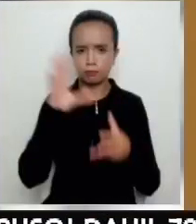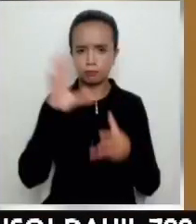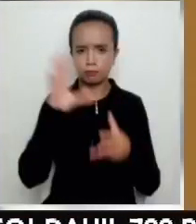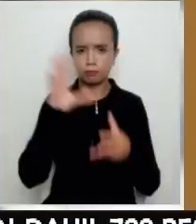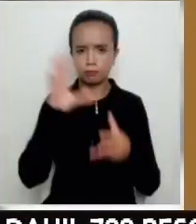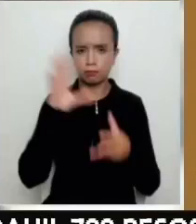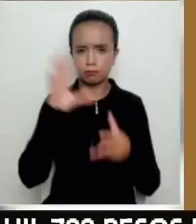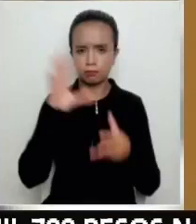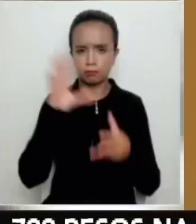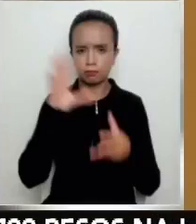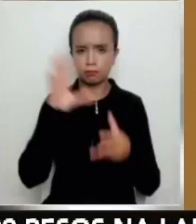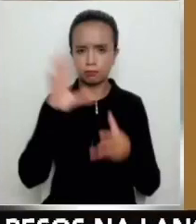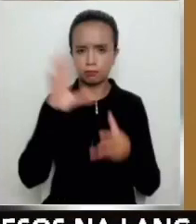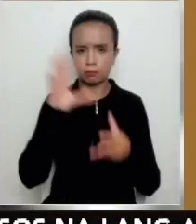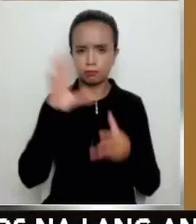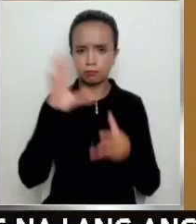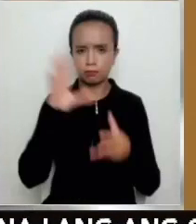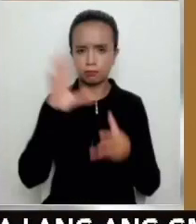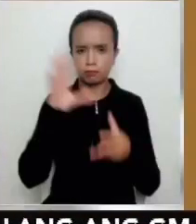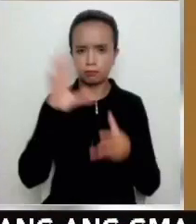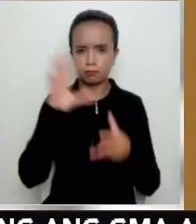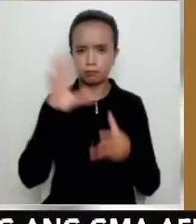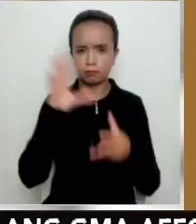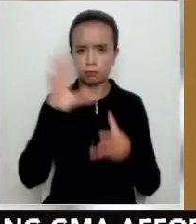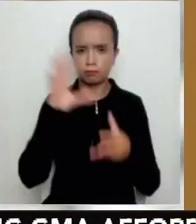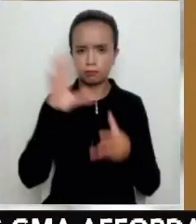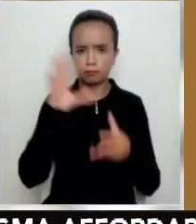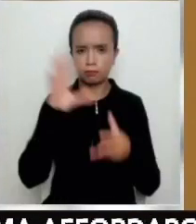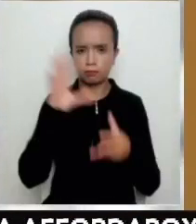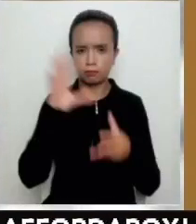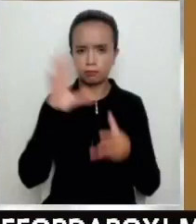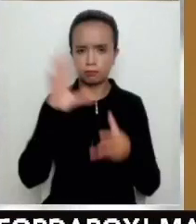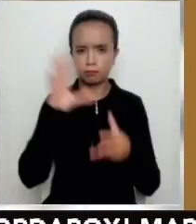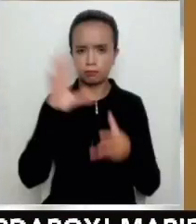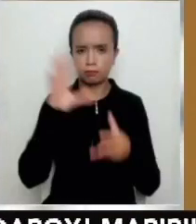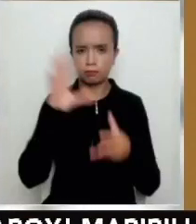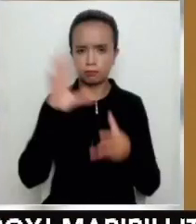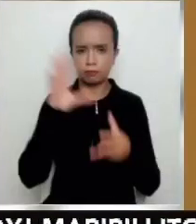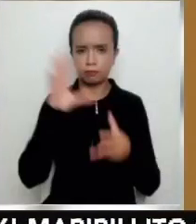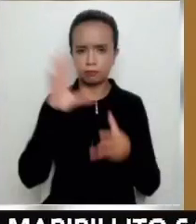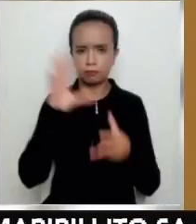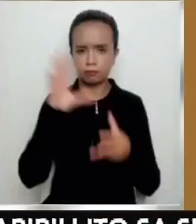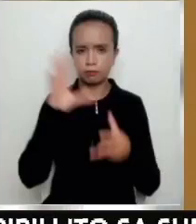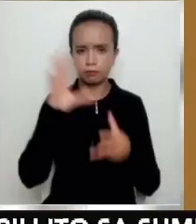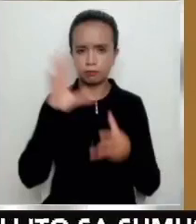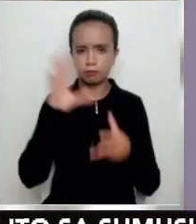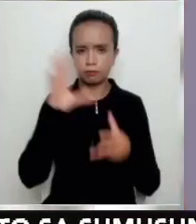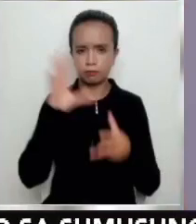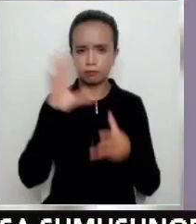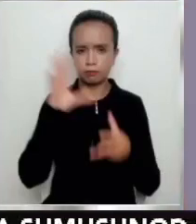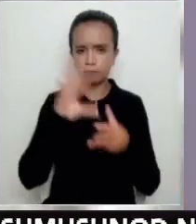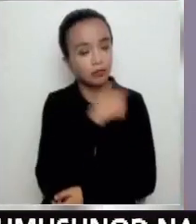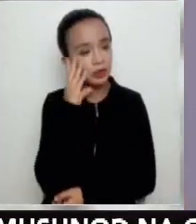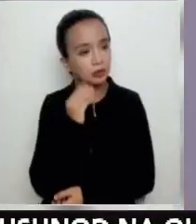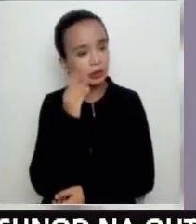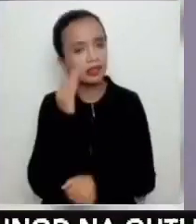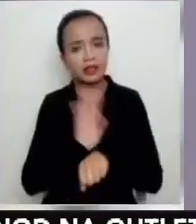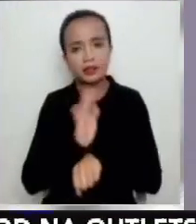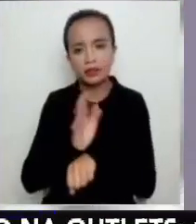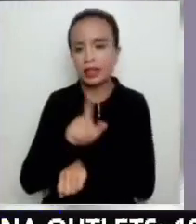perfect timing na pagsamahin kaming dalawa dahil doon sa experience namin sa film and TV. Para